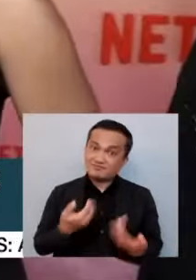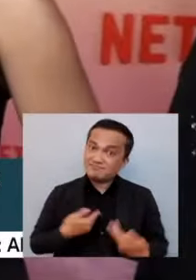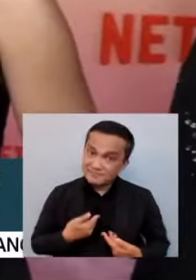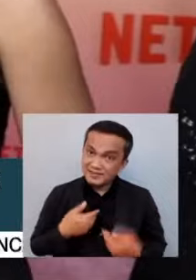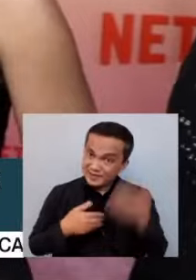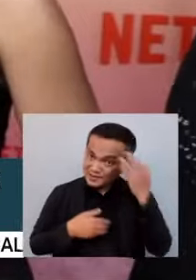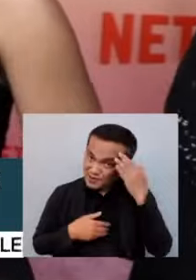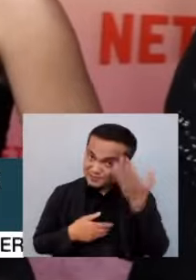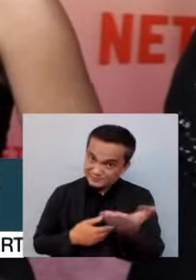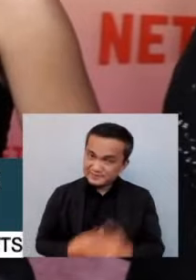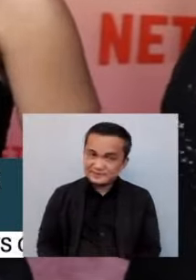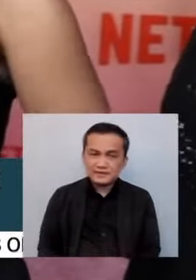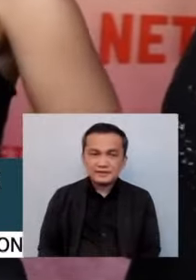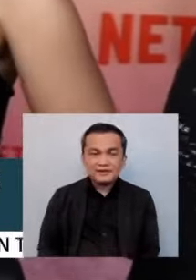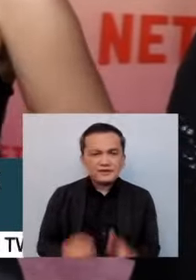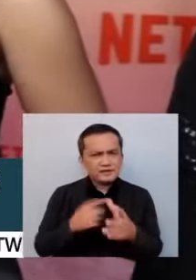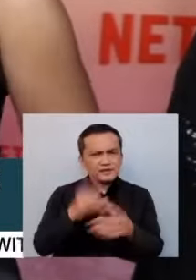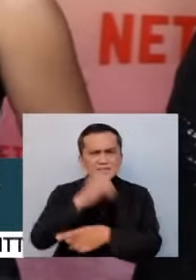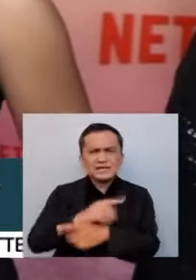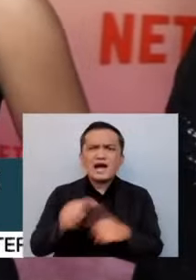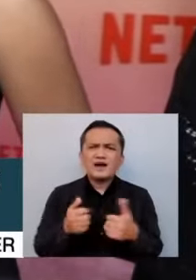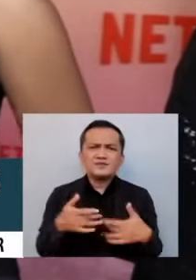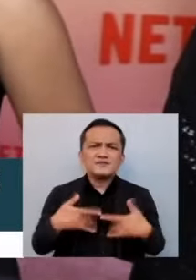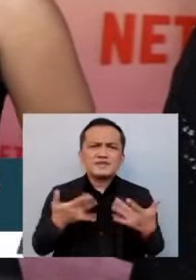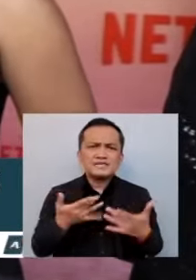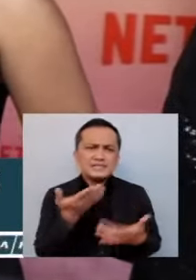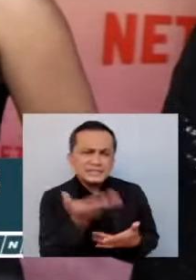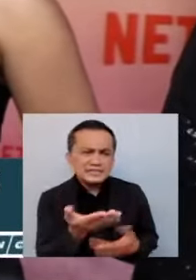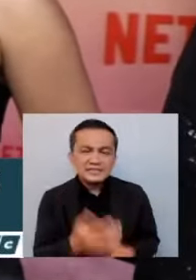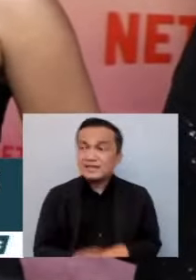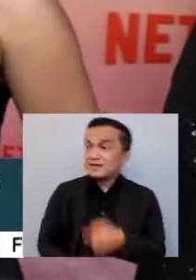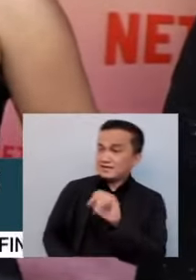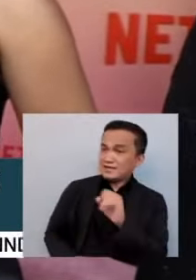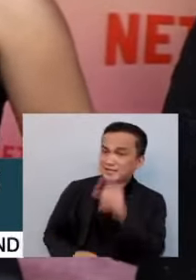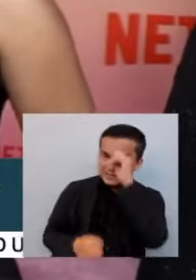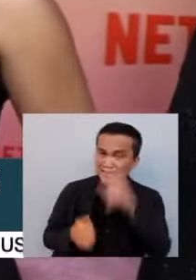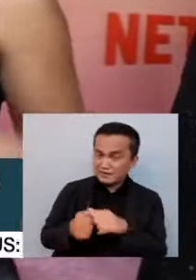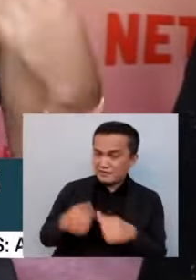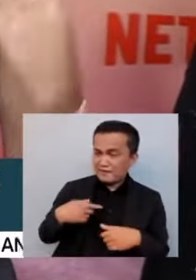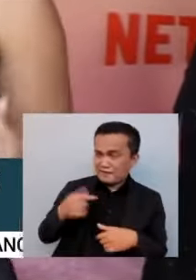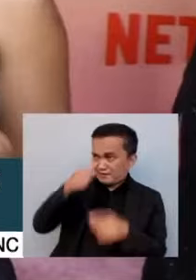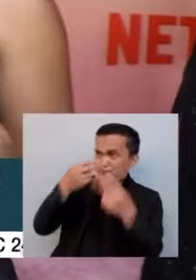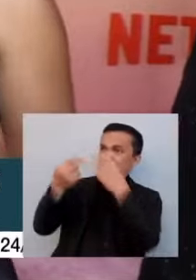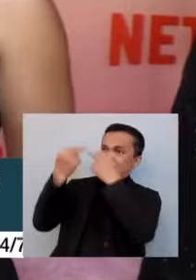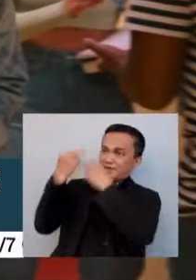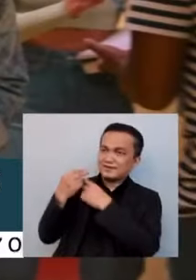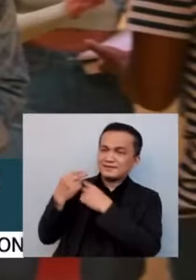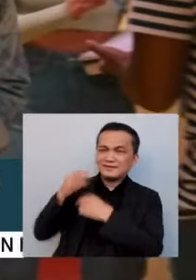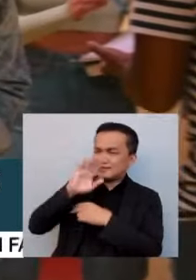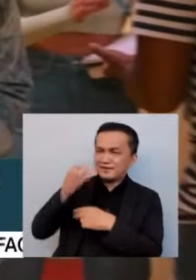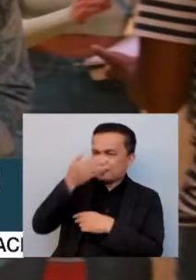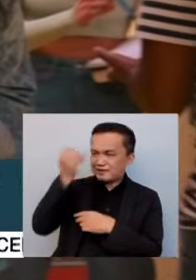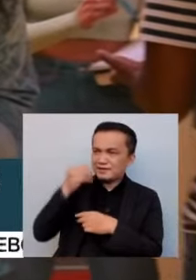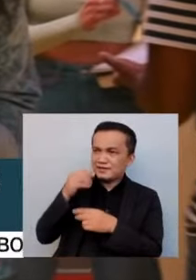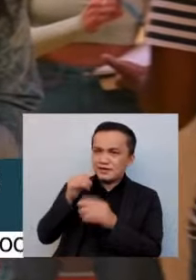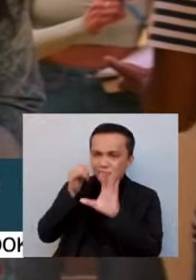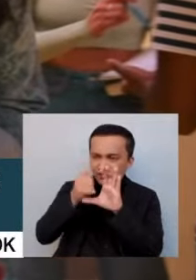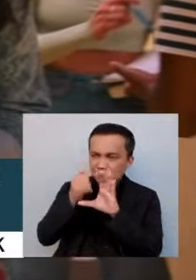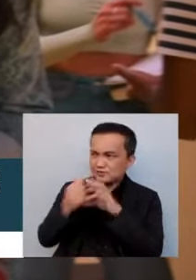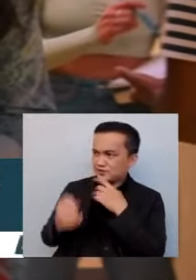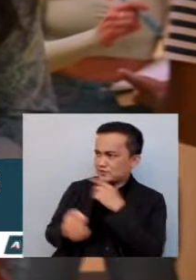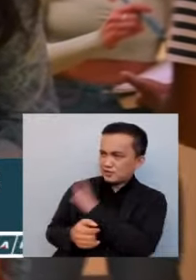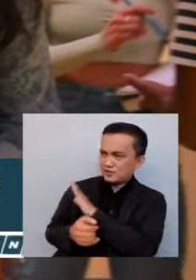your first day on set, and how did you feel? Yes, I do recall my first day on set. I will never forget. We were filming the scene where Devi is saying, I have